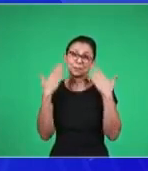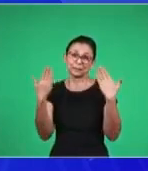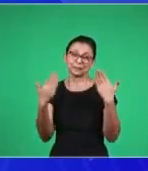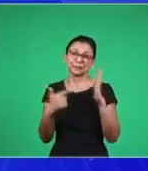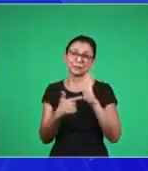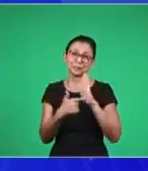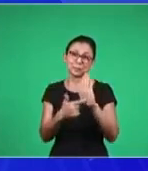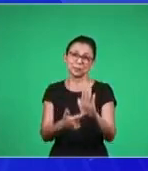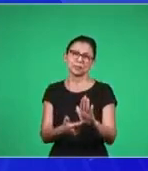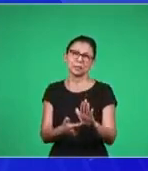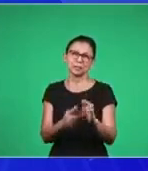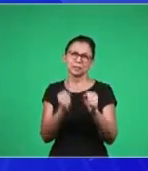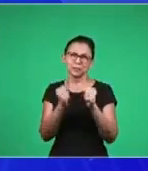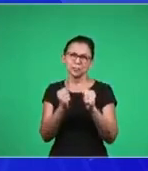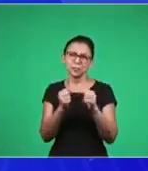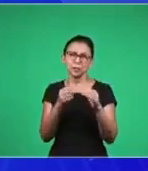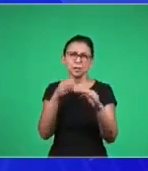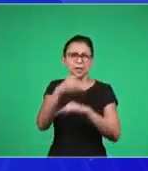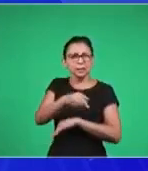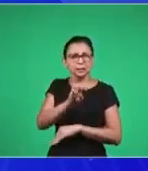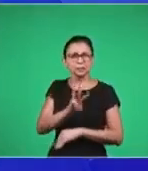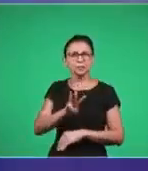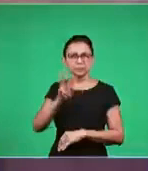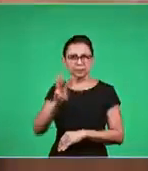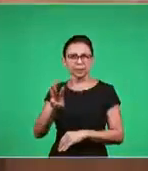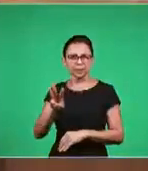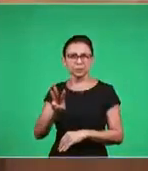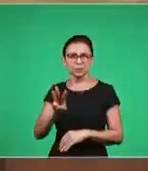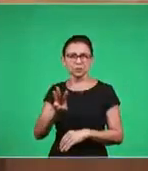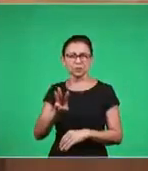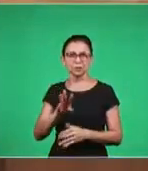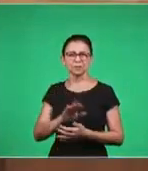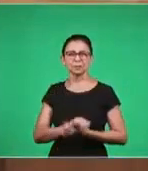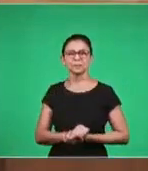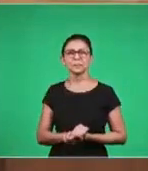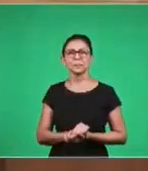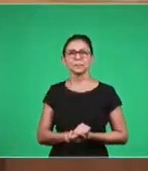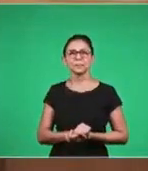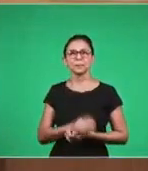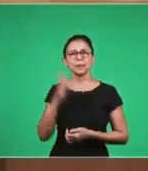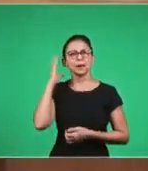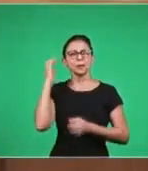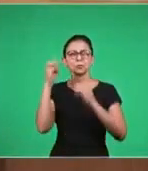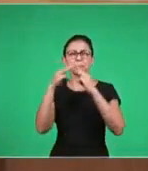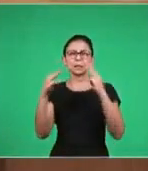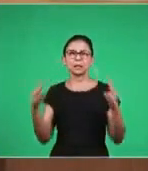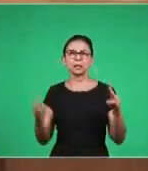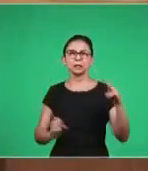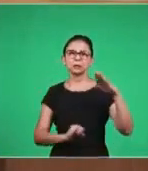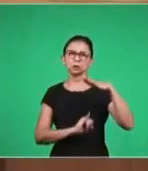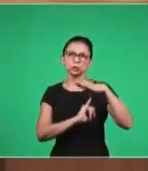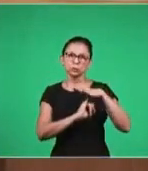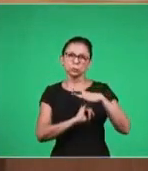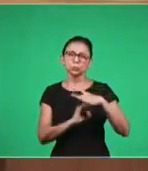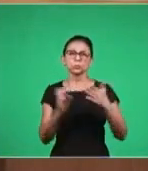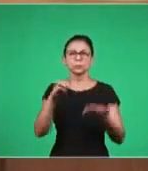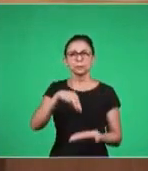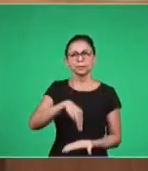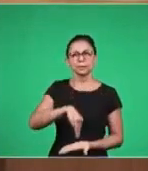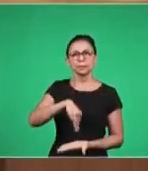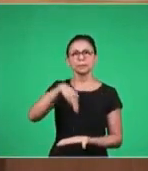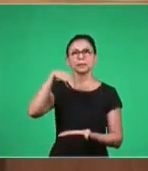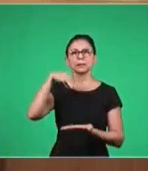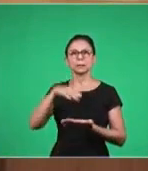today, but they are all on the website of Rádio Manaim and also in the Instituto